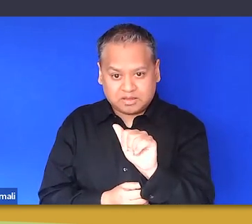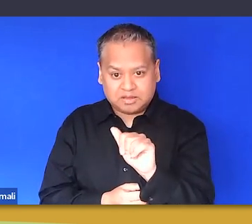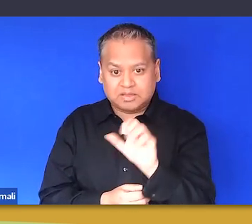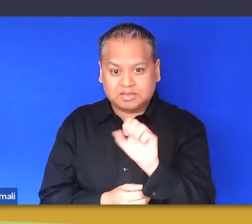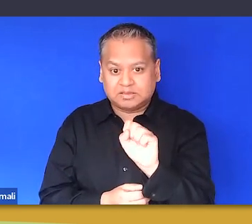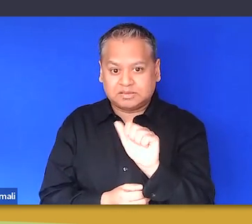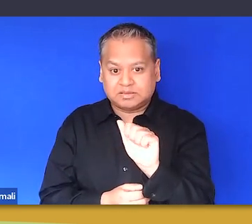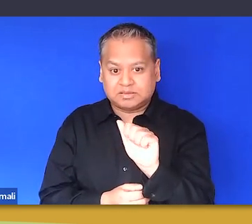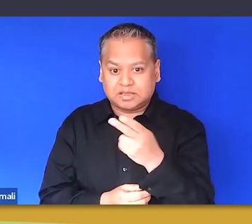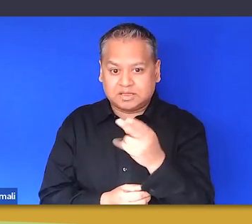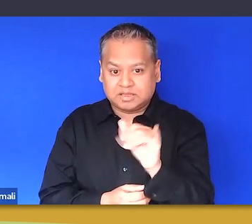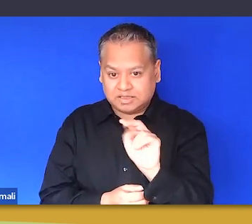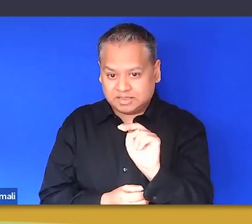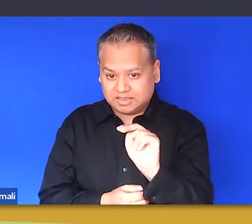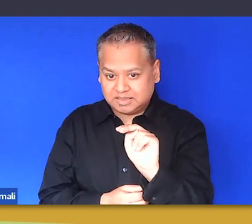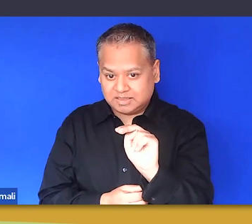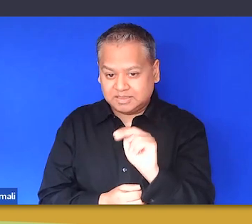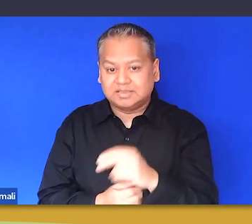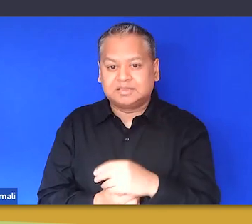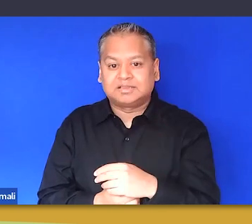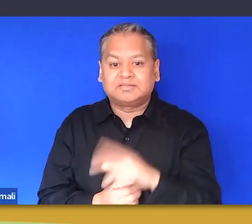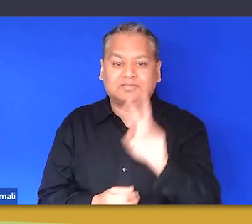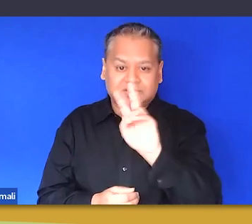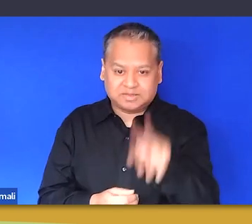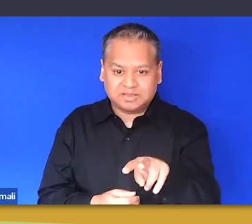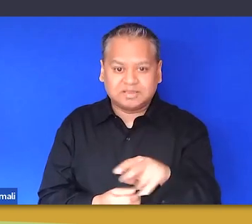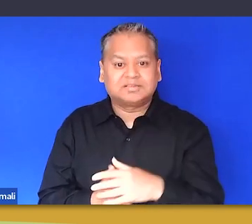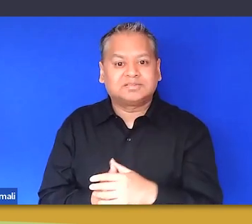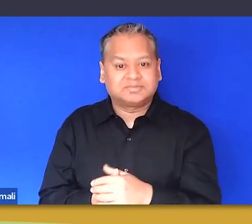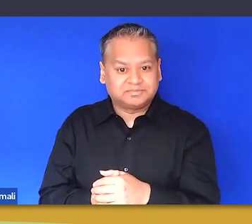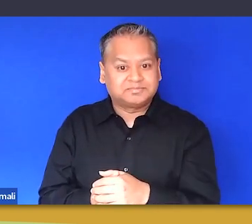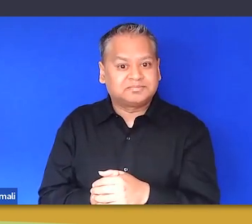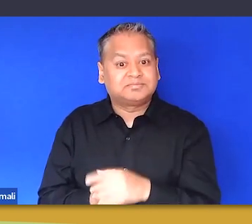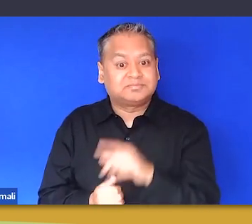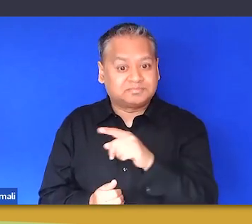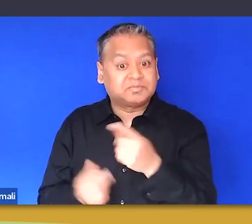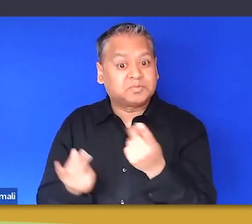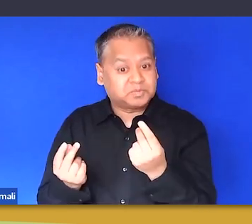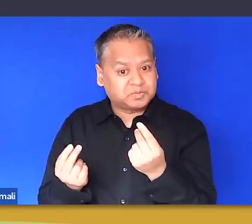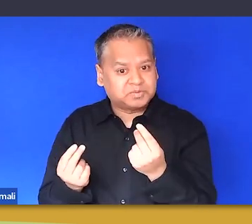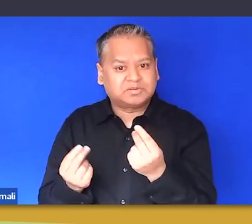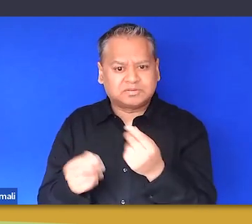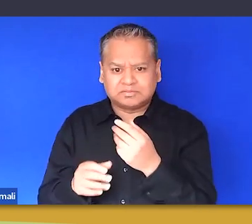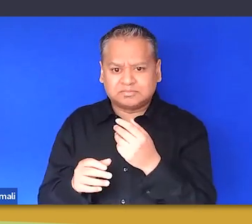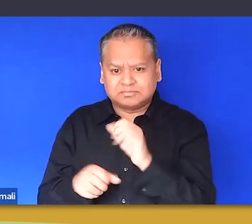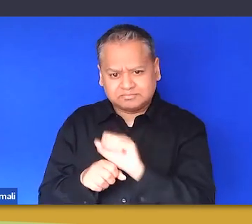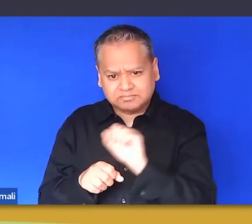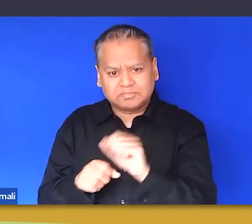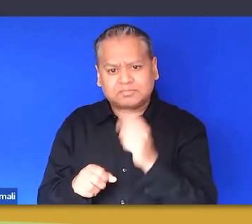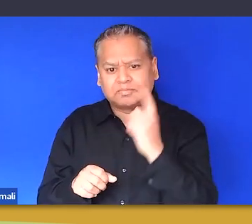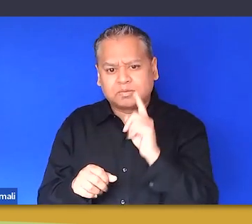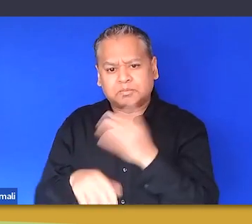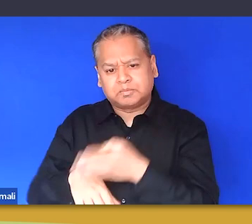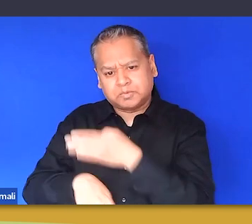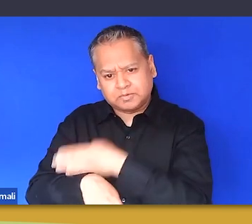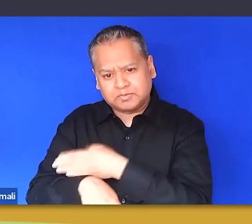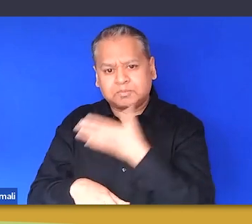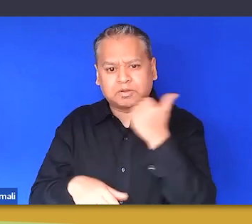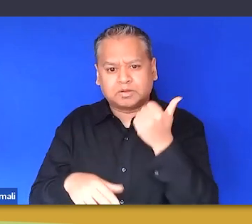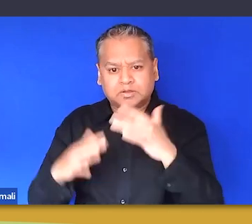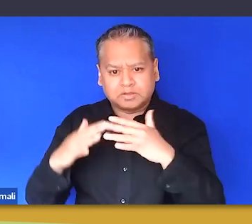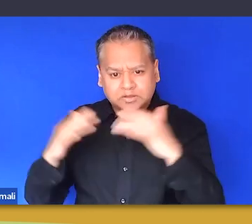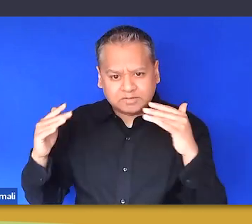and representation, as well as to improve racial and intersectional safety for students in School District